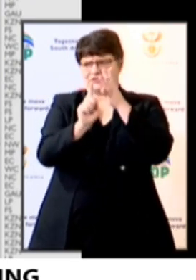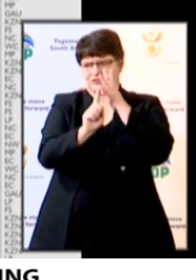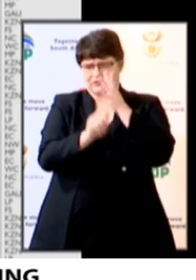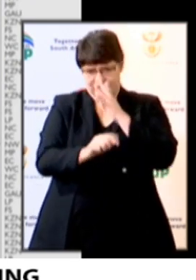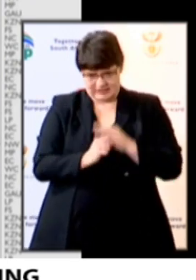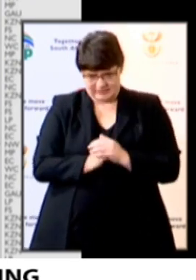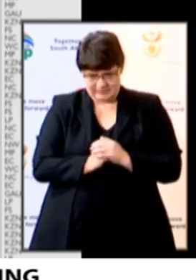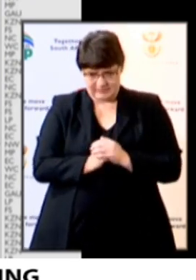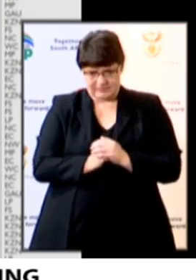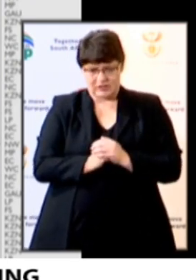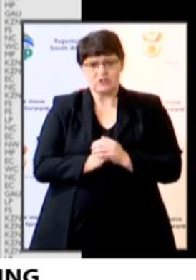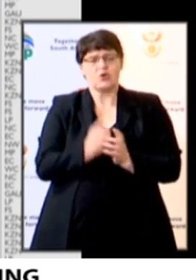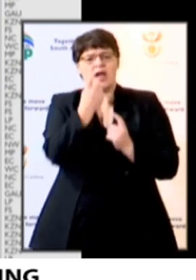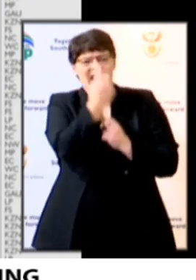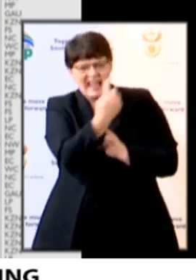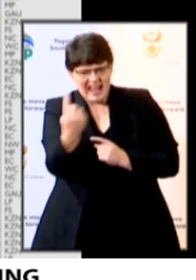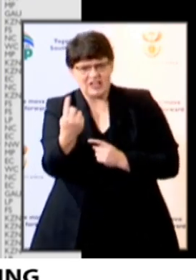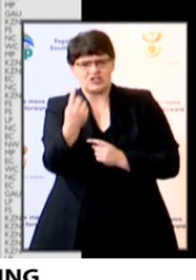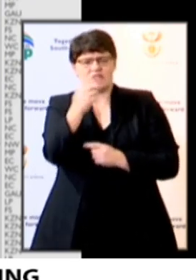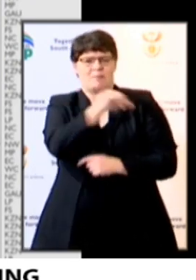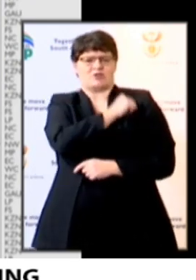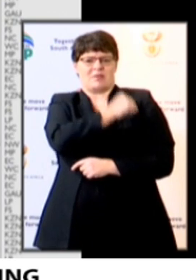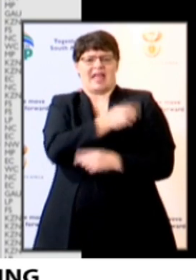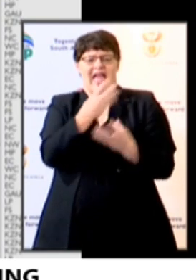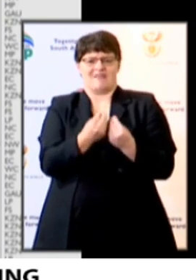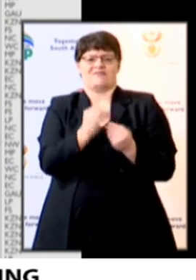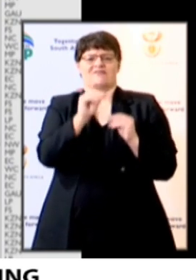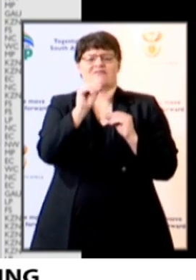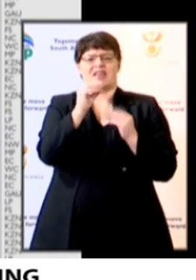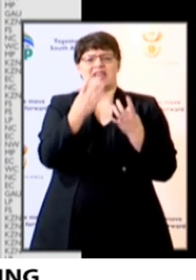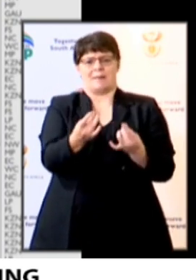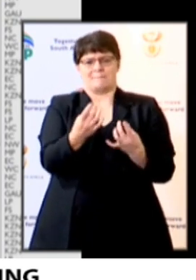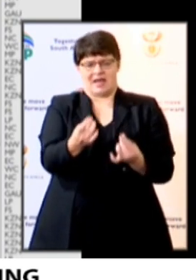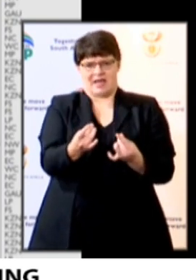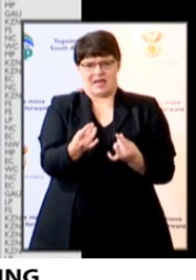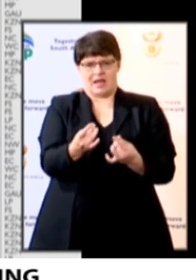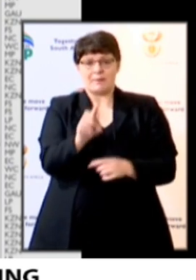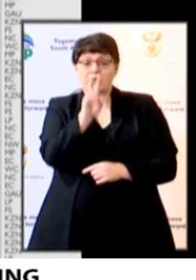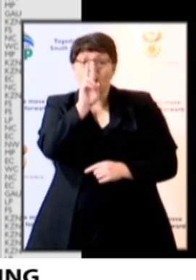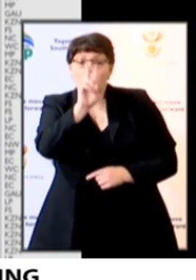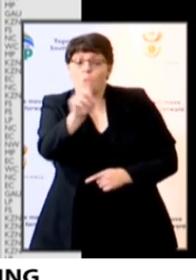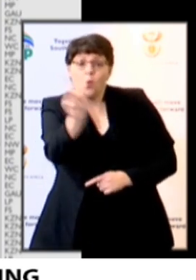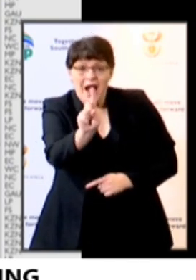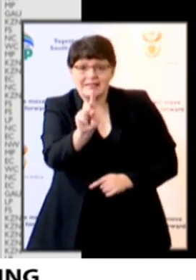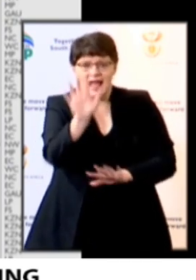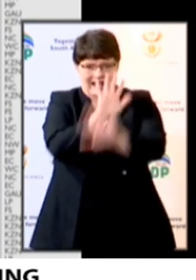metro a number. But the colors are the ones that we must watch out for.